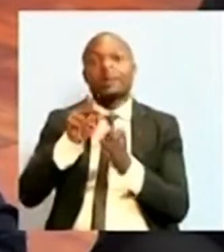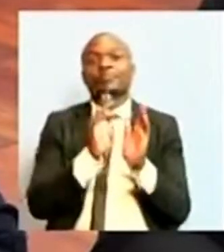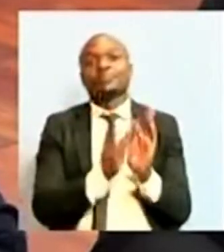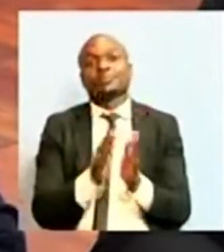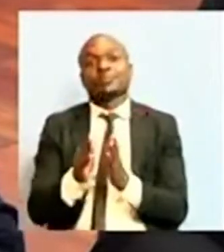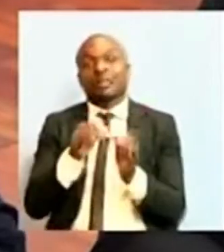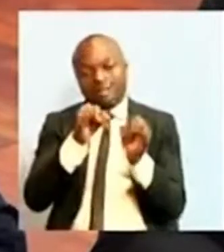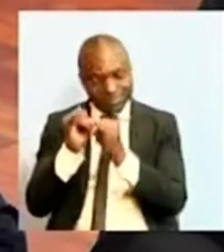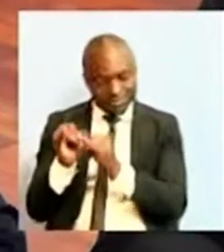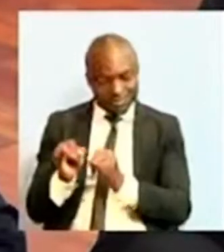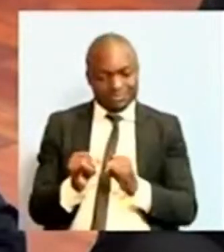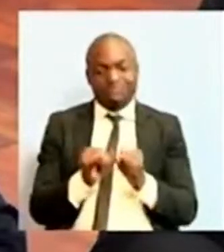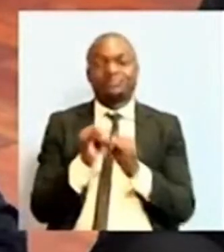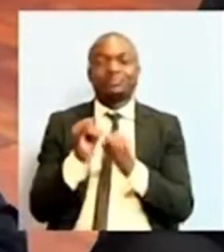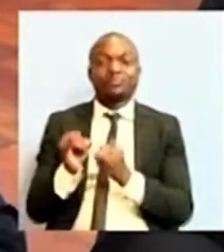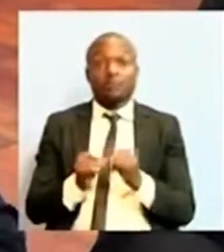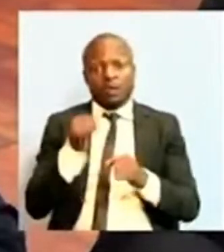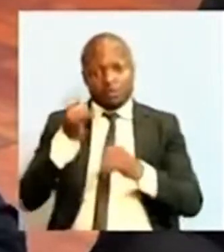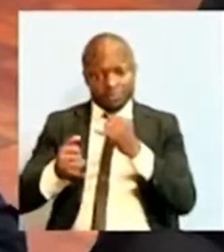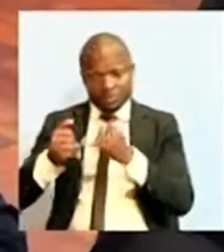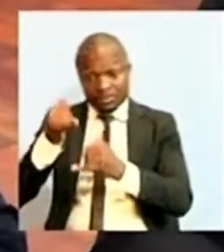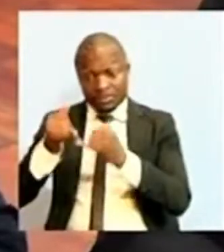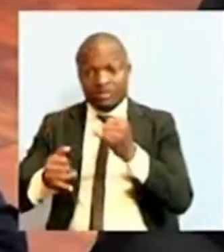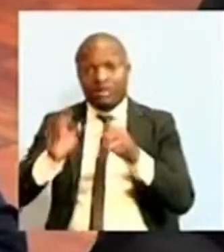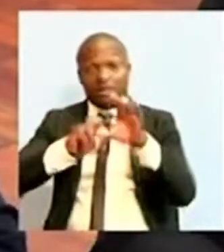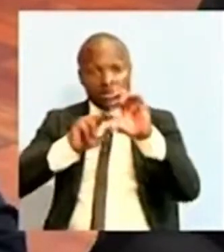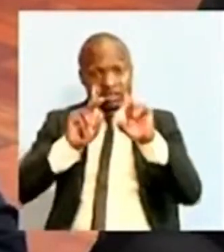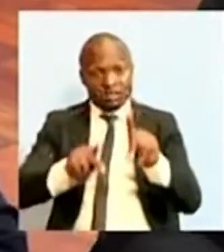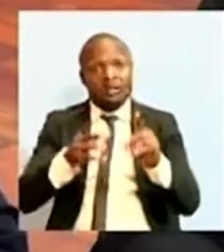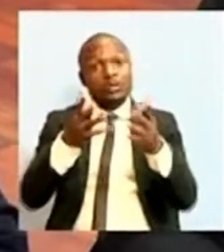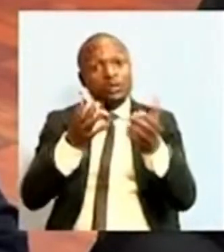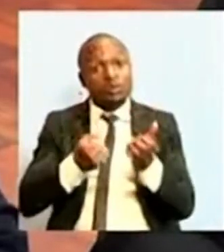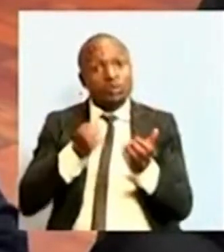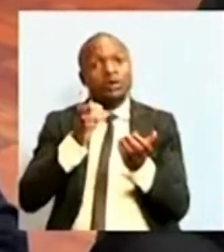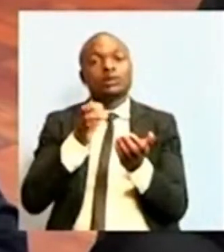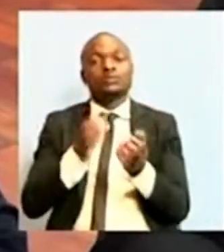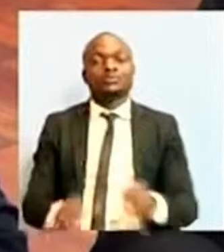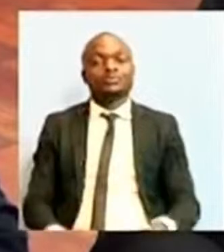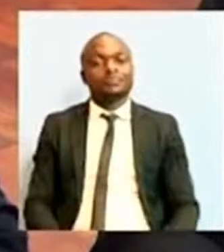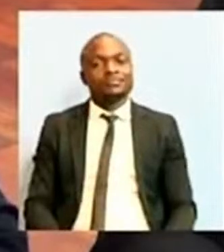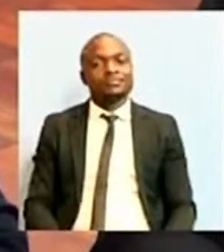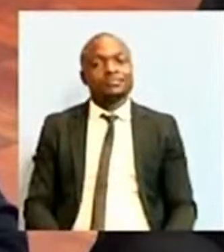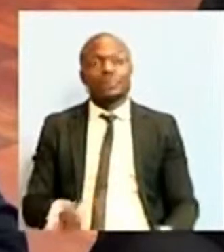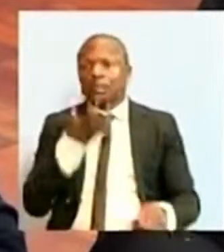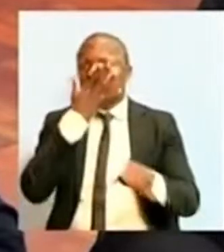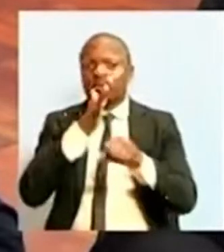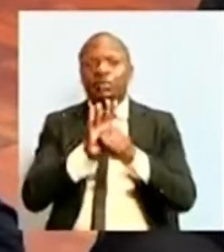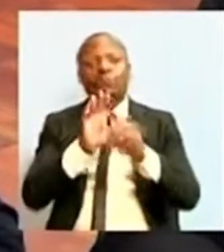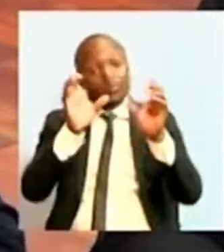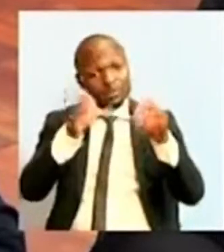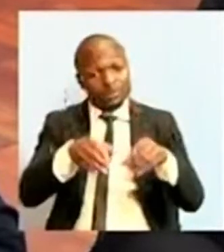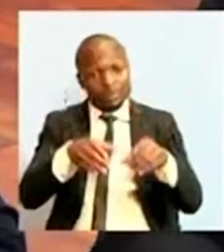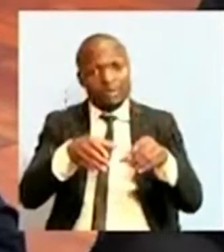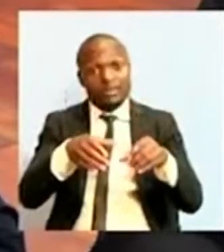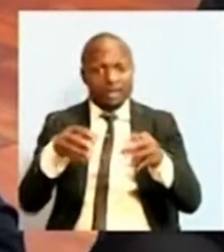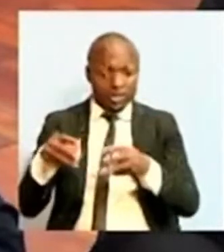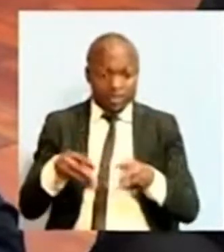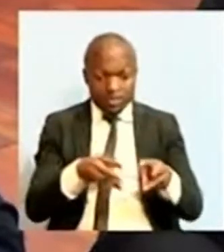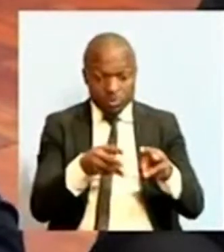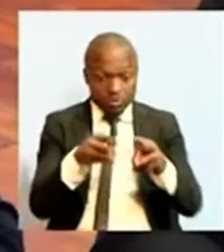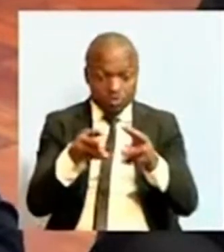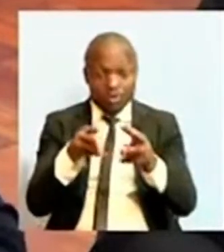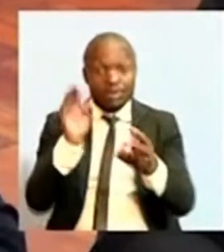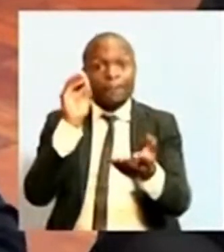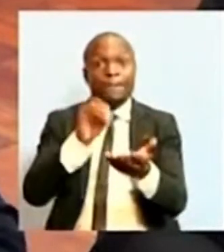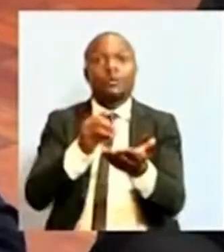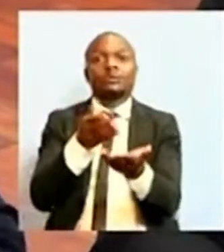are implemented. In conclusion, Chair, we wish to assure the committee that the remedial measures